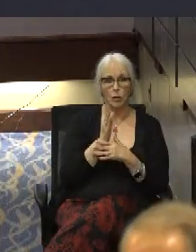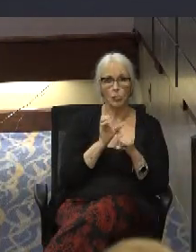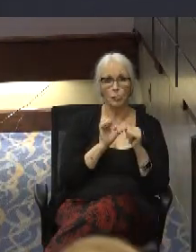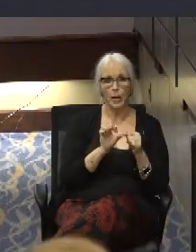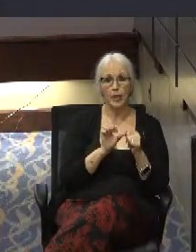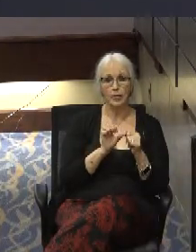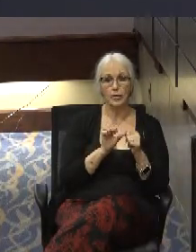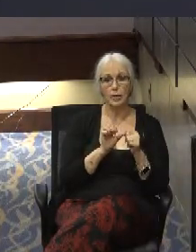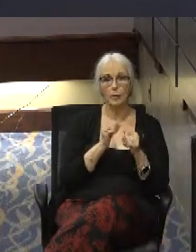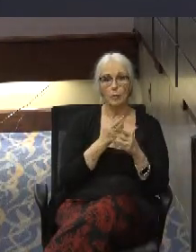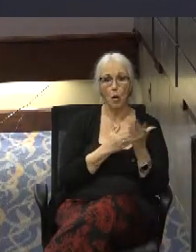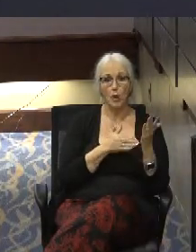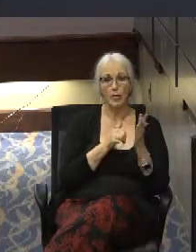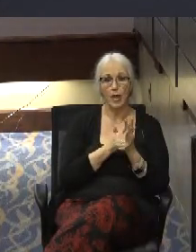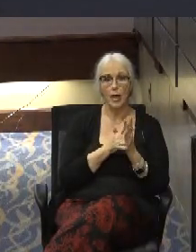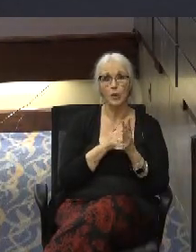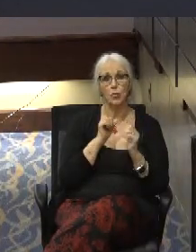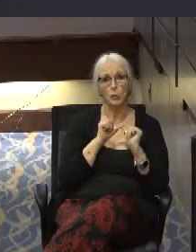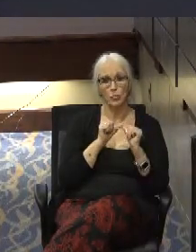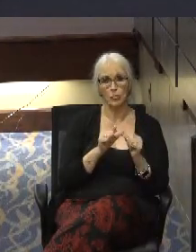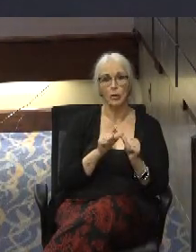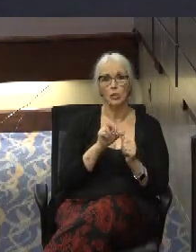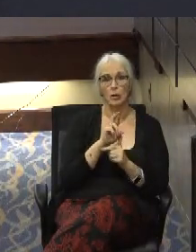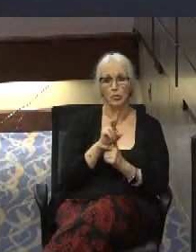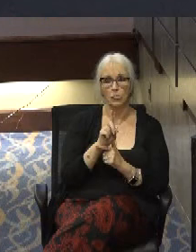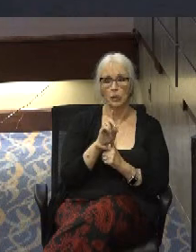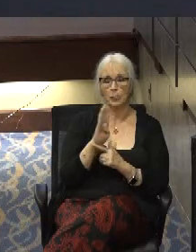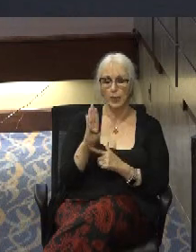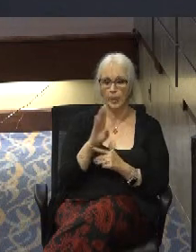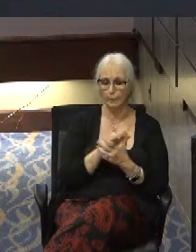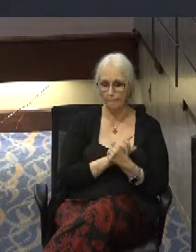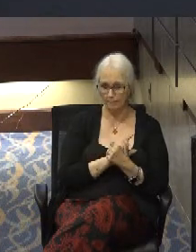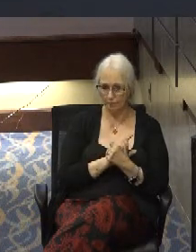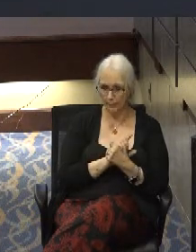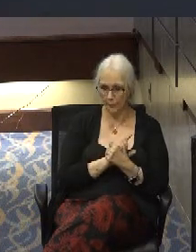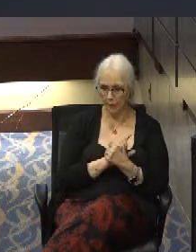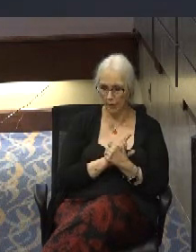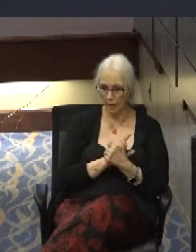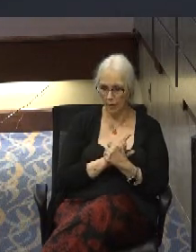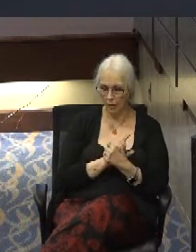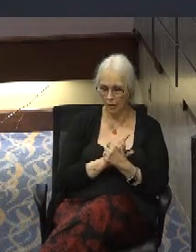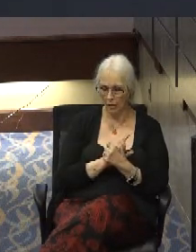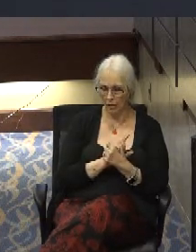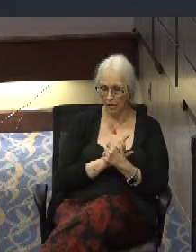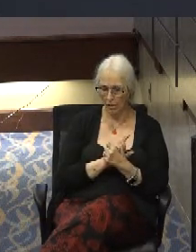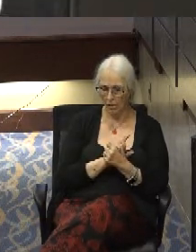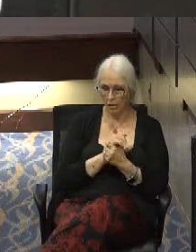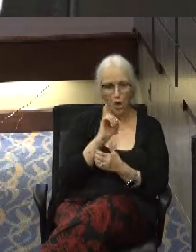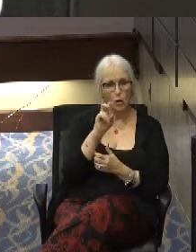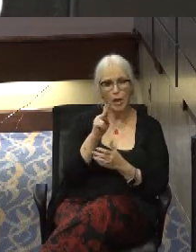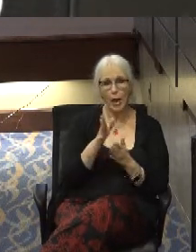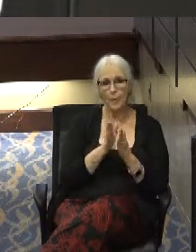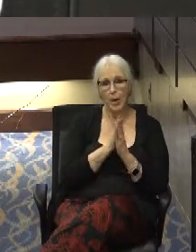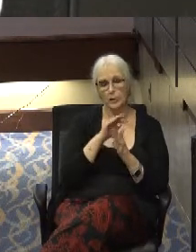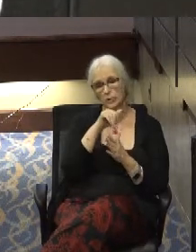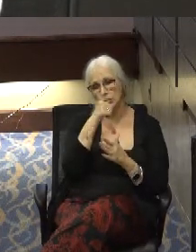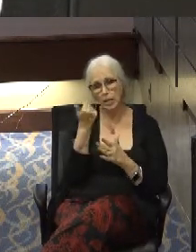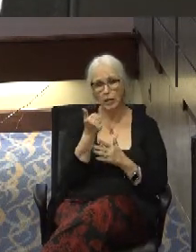is the remaining portion of property that would remain as R1B. Okay, let me ask this too.